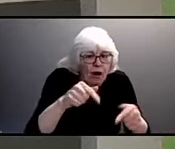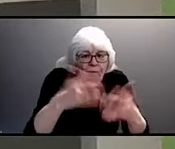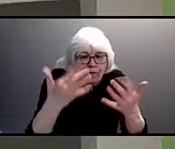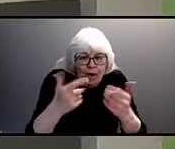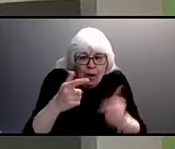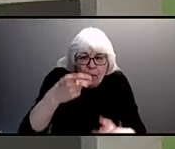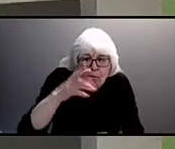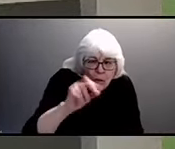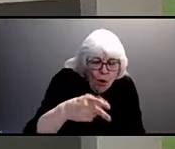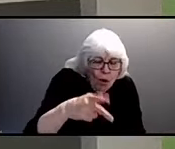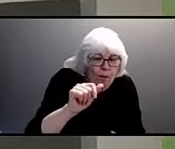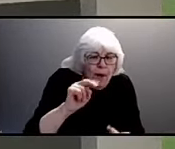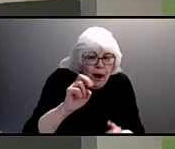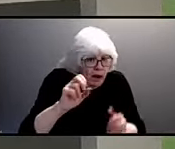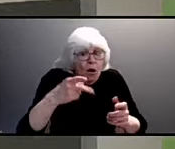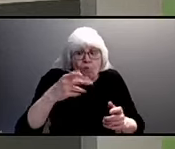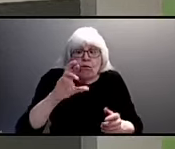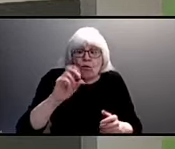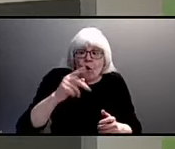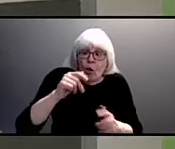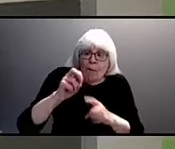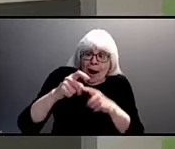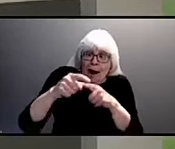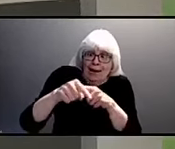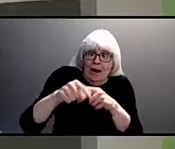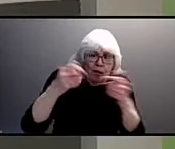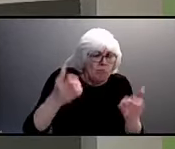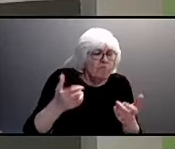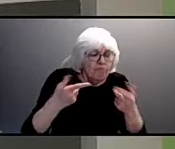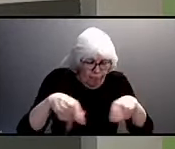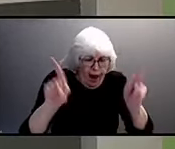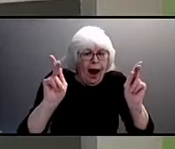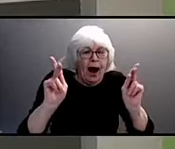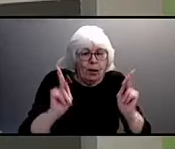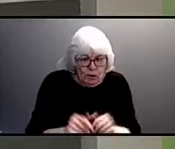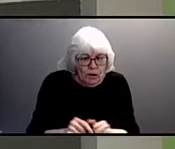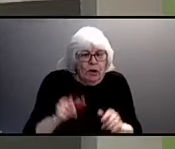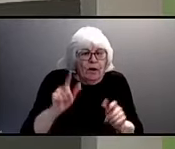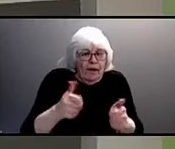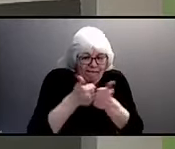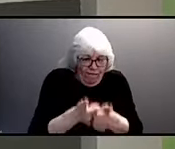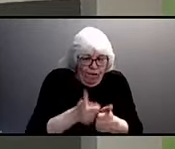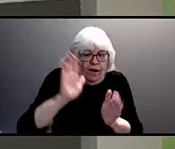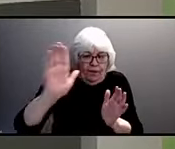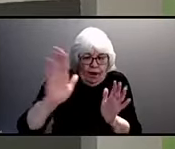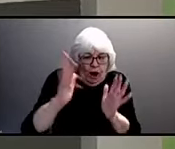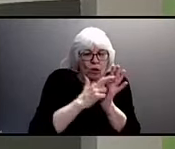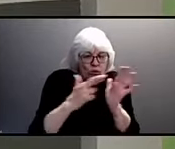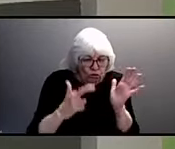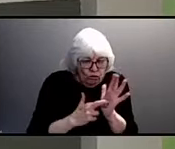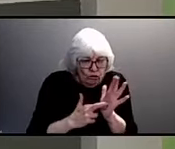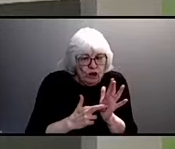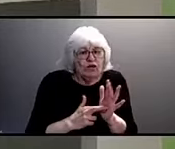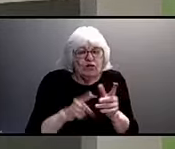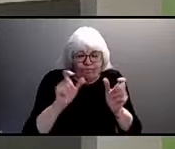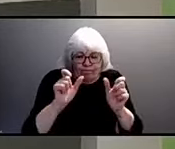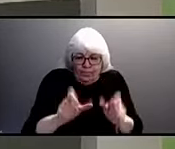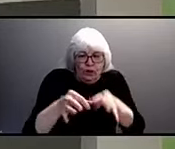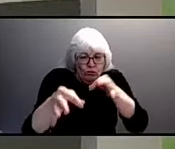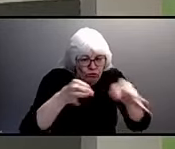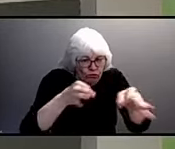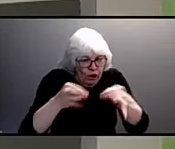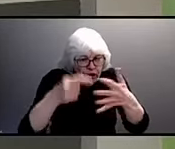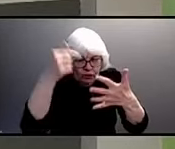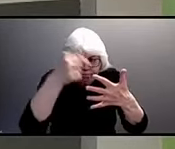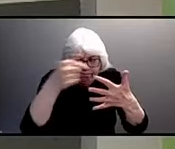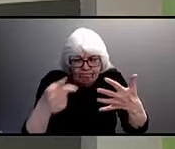bylaw, providing you're using it as per manufacturer's instructions. We've only had a small amount